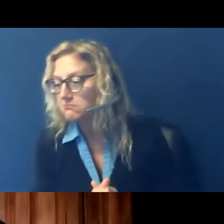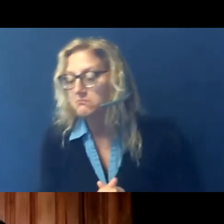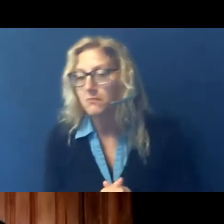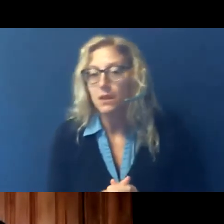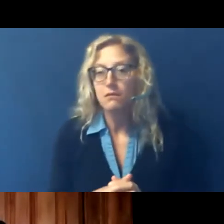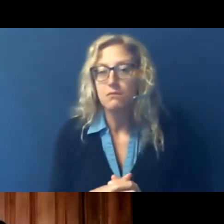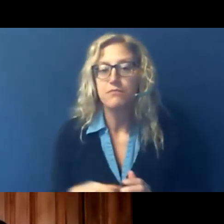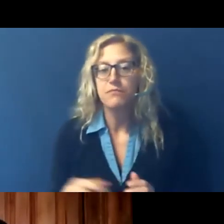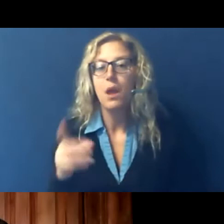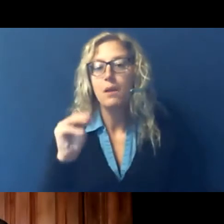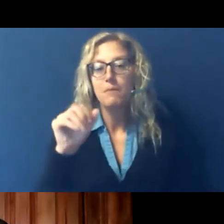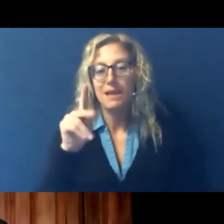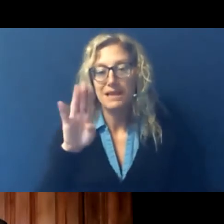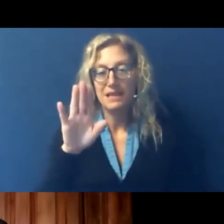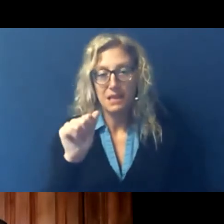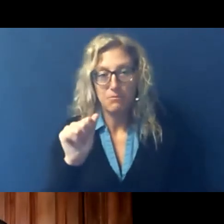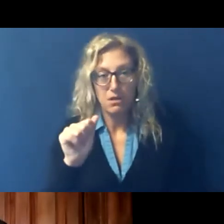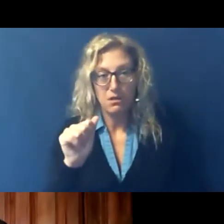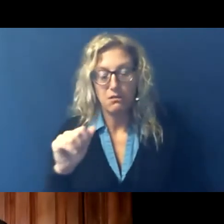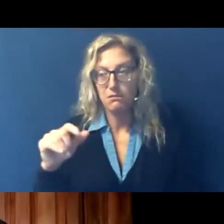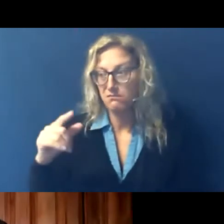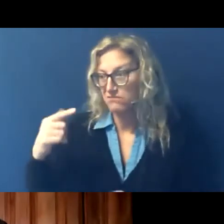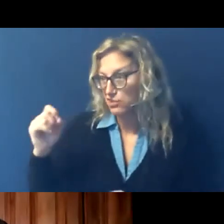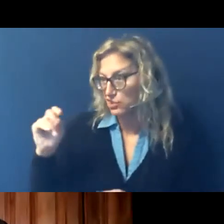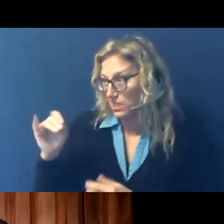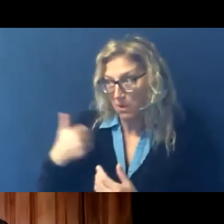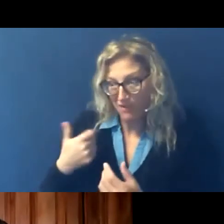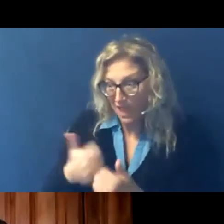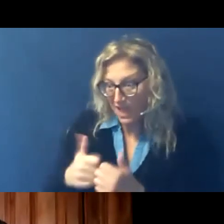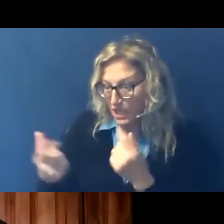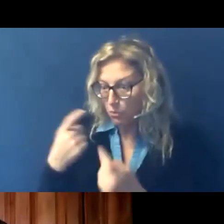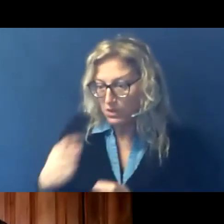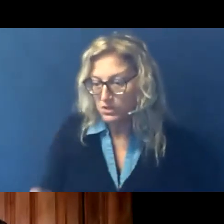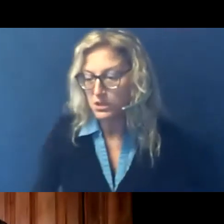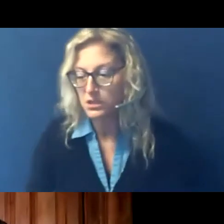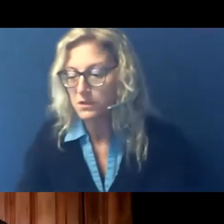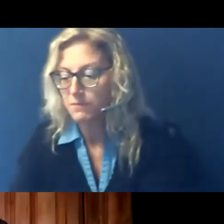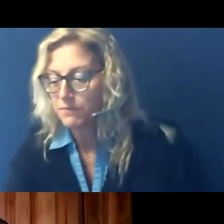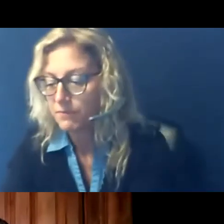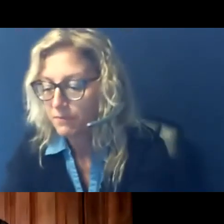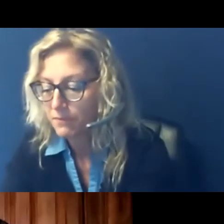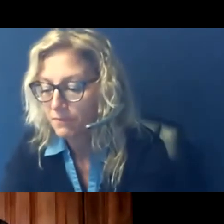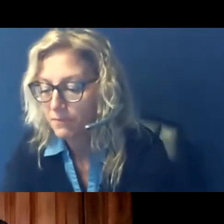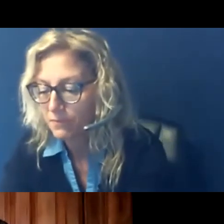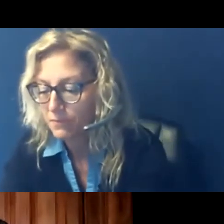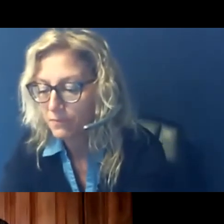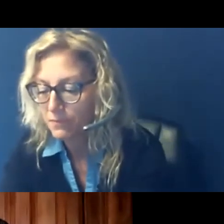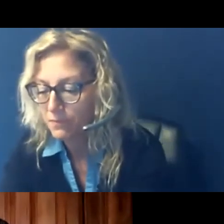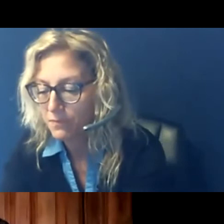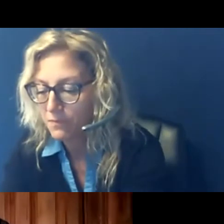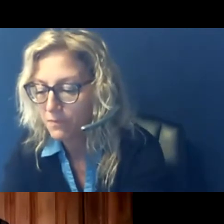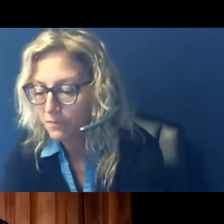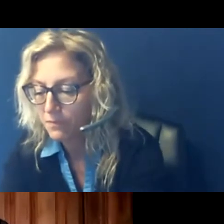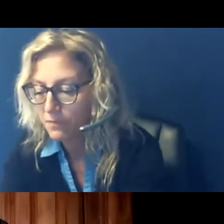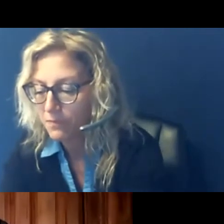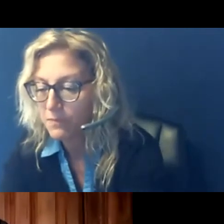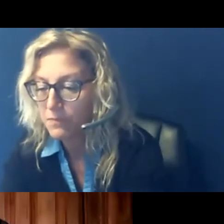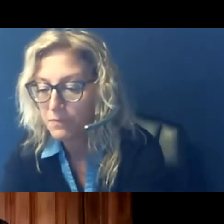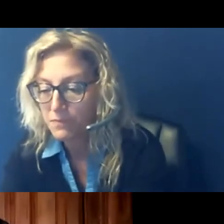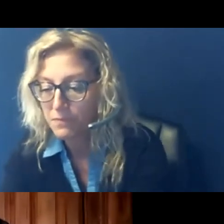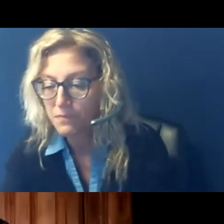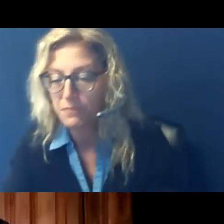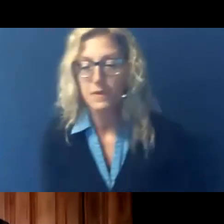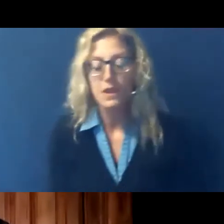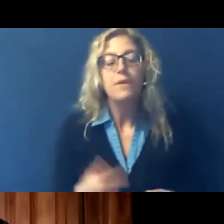Okay, Makiba and Jeannie, do we have some questions lined up from? We do, Cecilia. So Great. we have a lot of